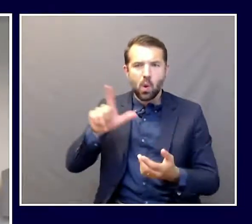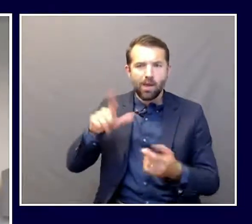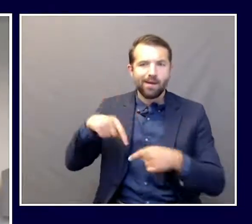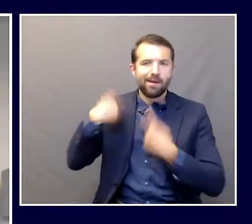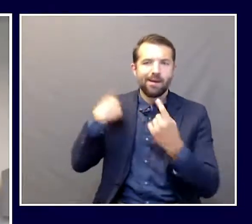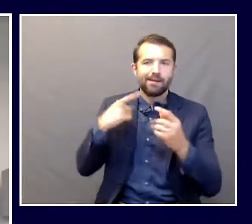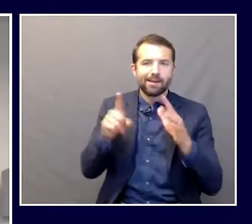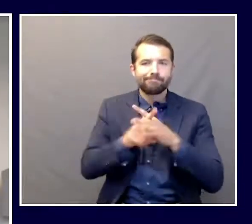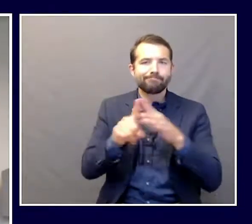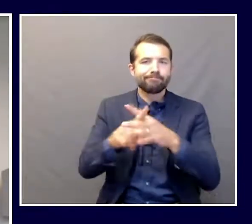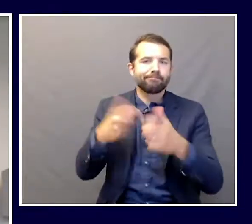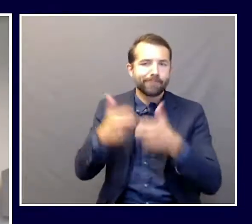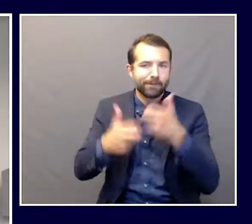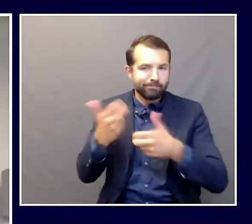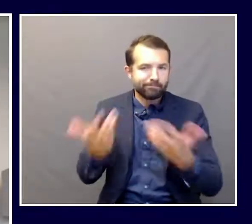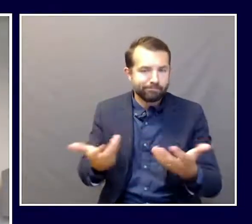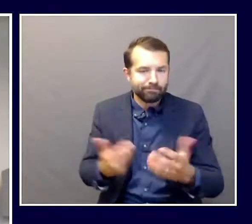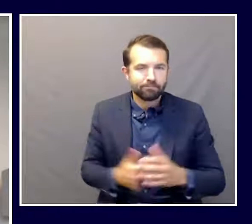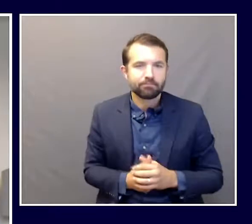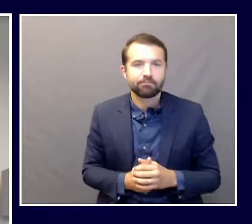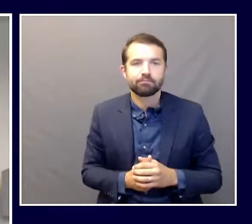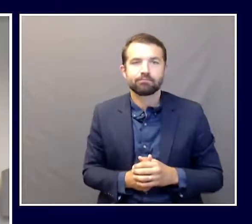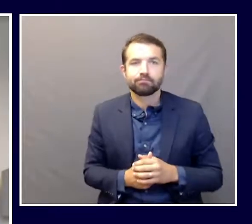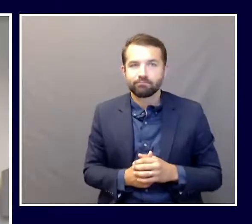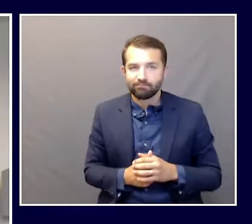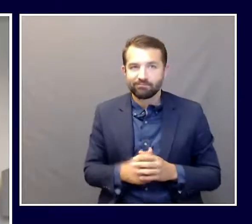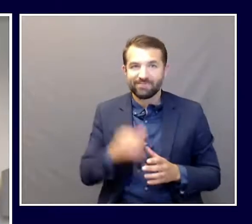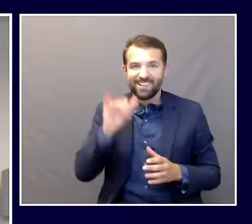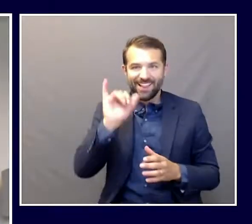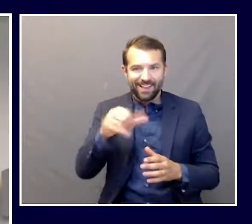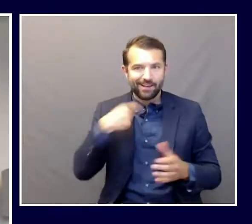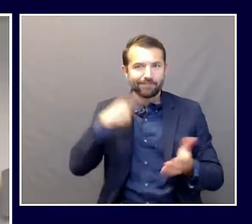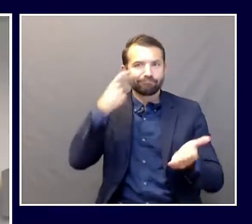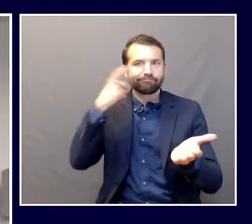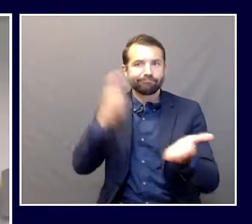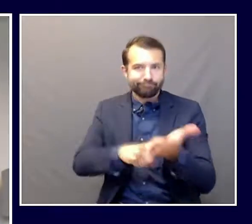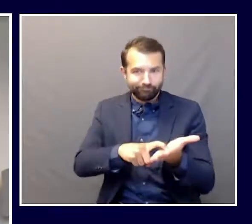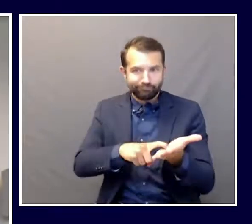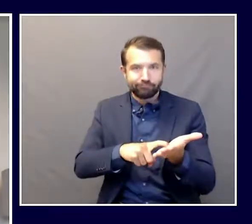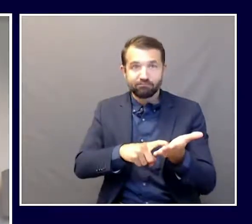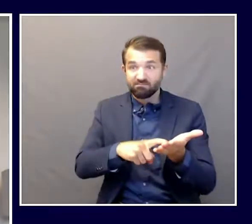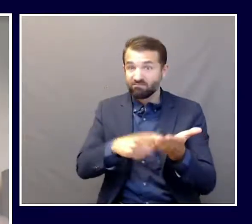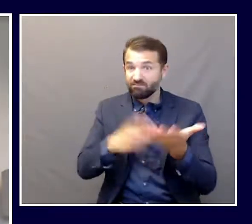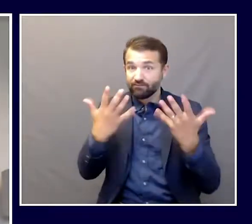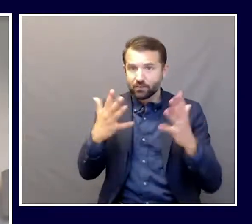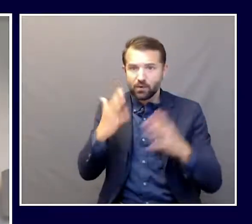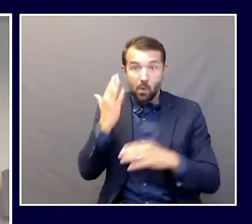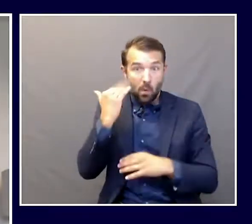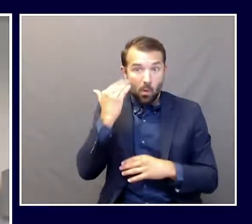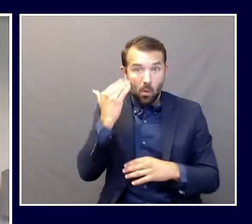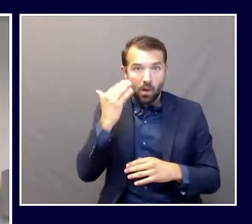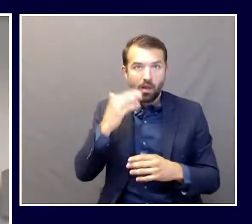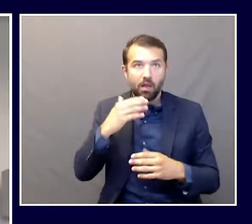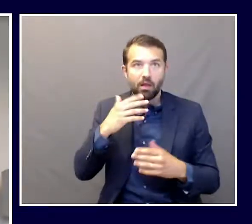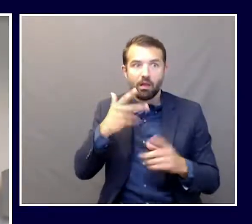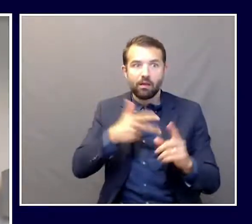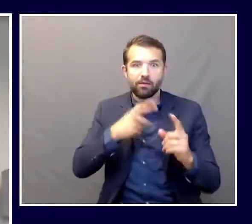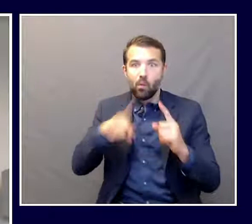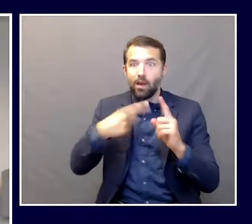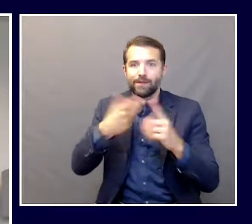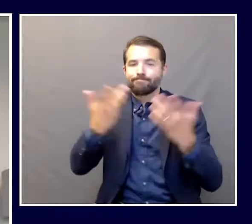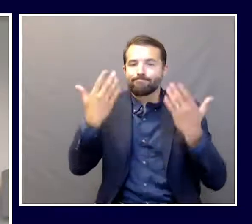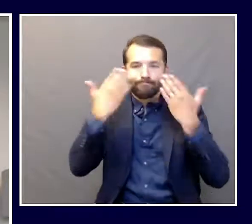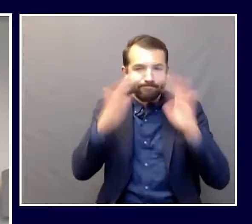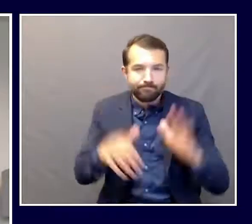drew my eye as well, Emily. I can't speculate as to the reasons. I've spoken with my team to try to get a